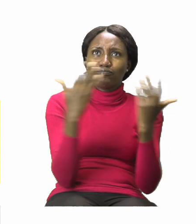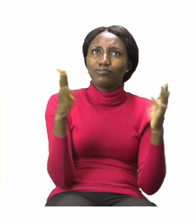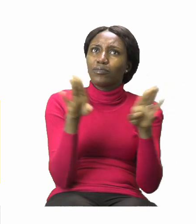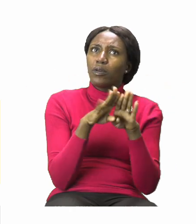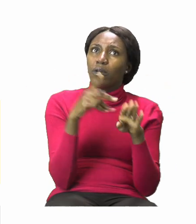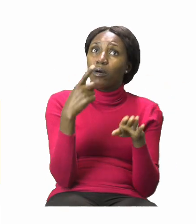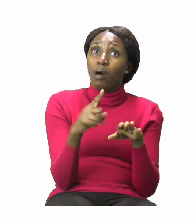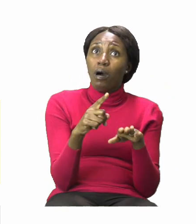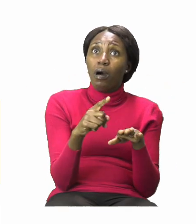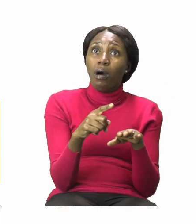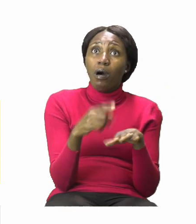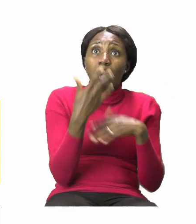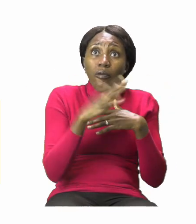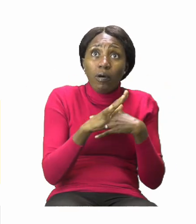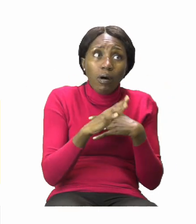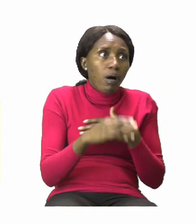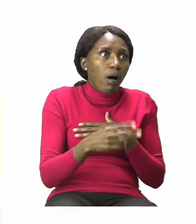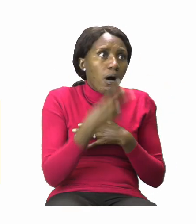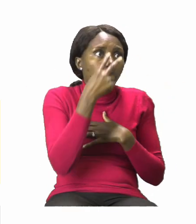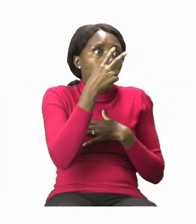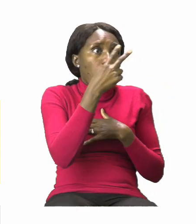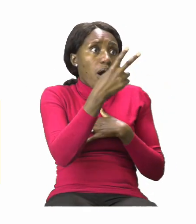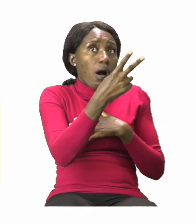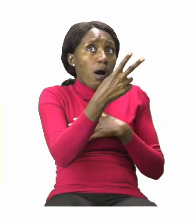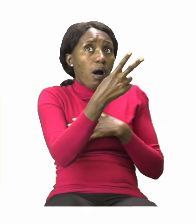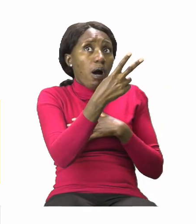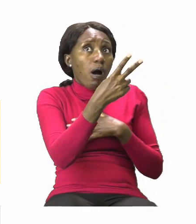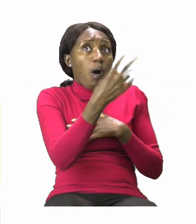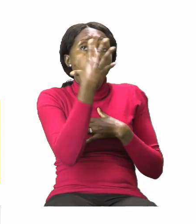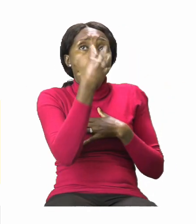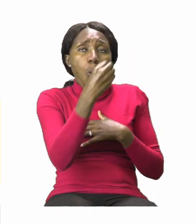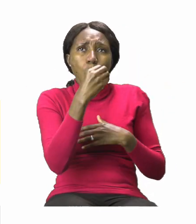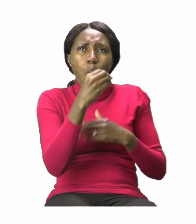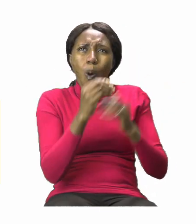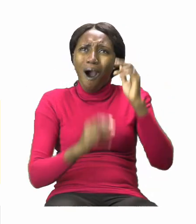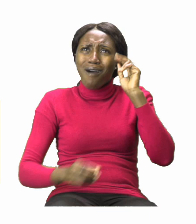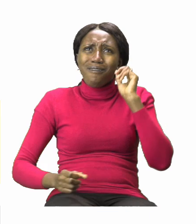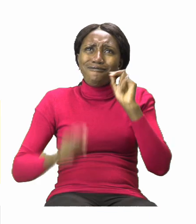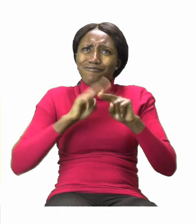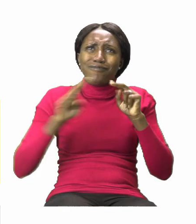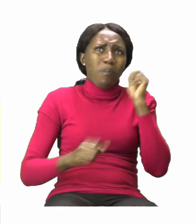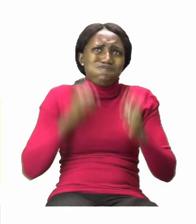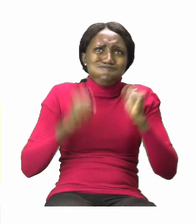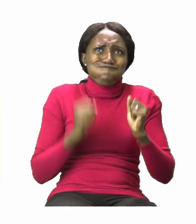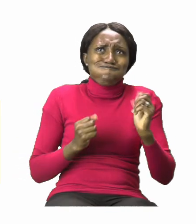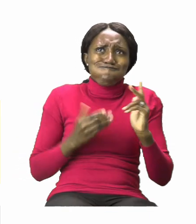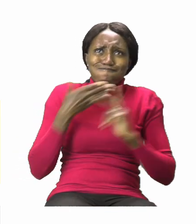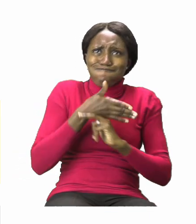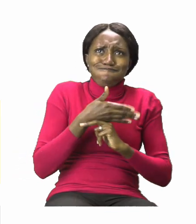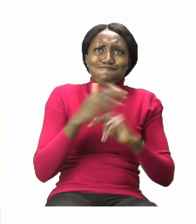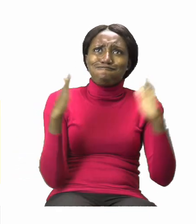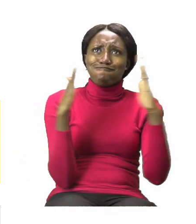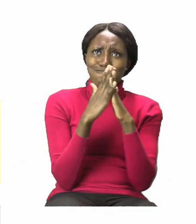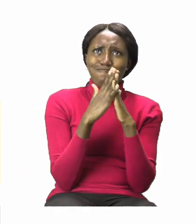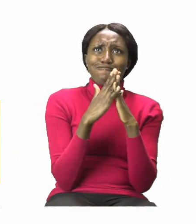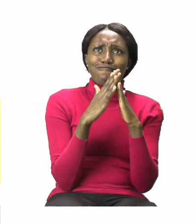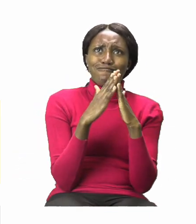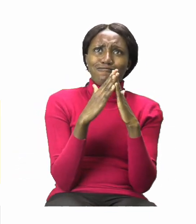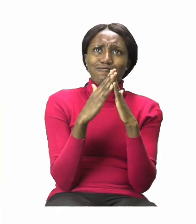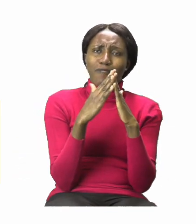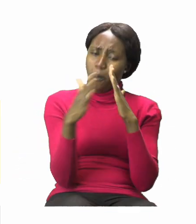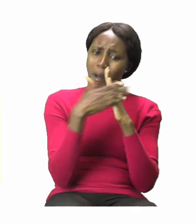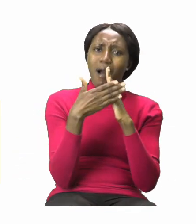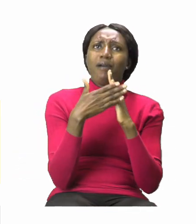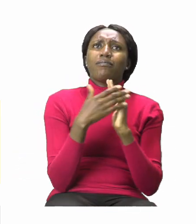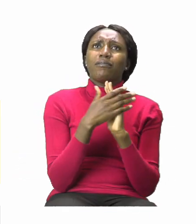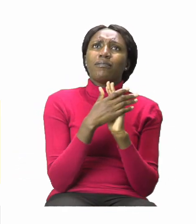wolf coming right behind him. He quickly got into his house and closed the door.